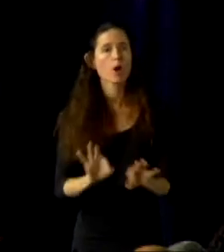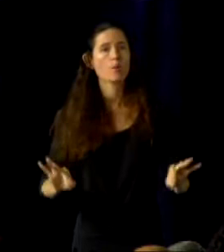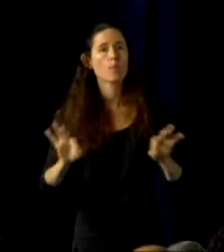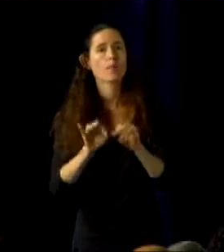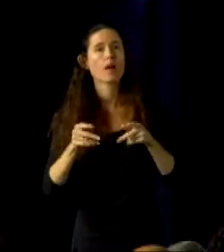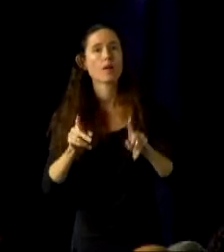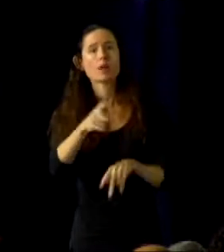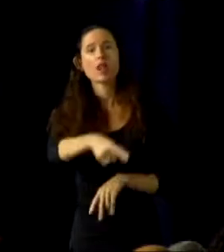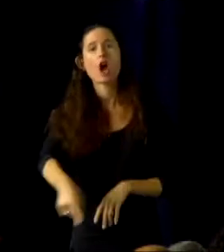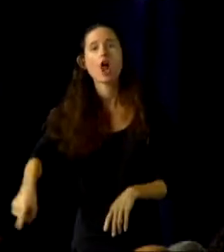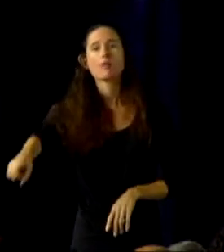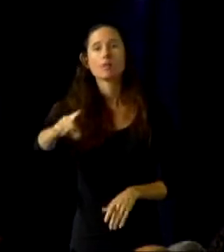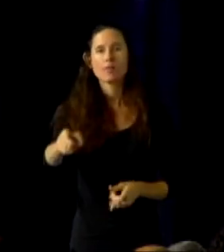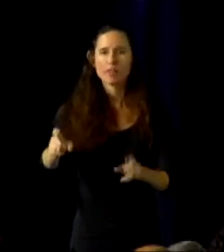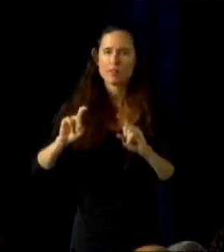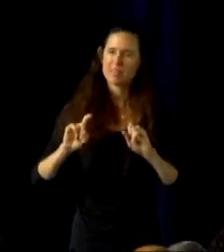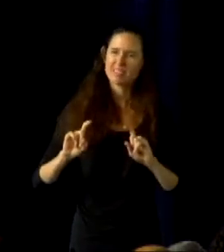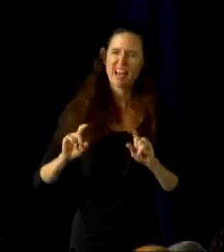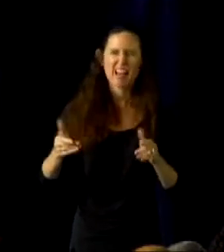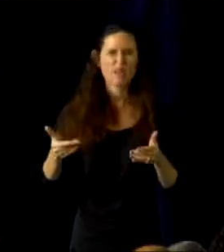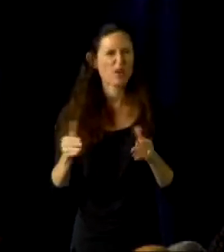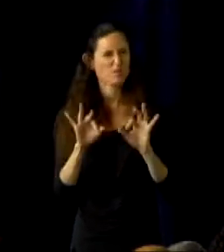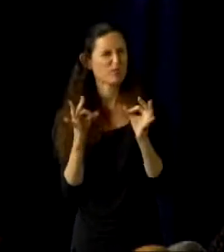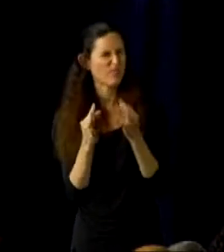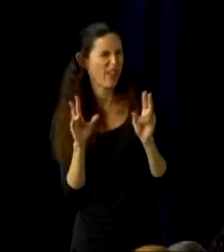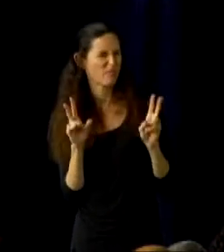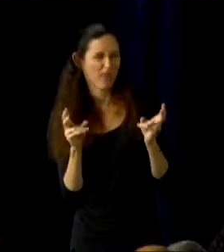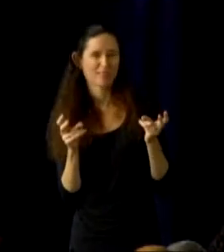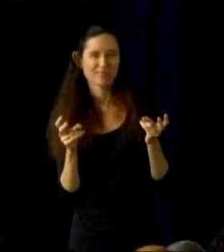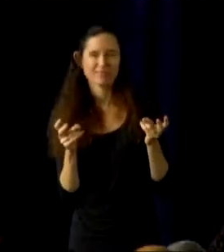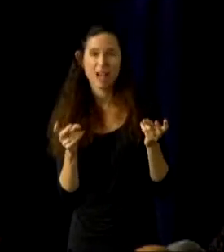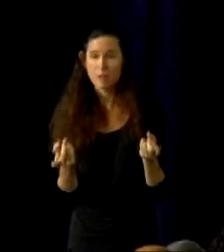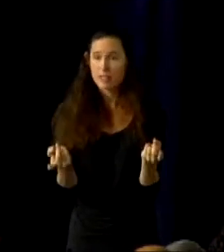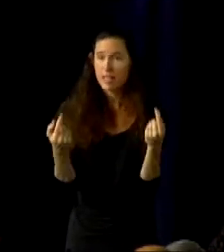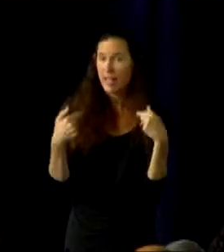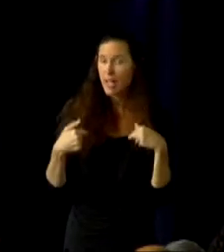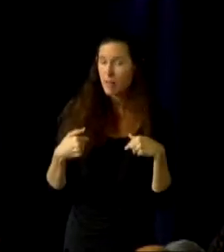given me in welcoming me to the family, so to speak. And as I came in, I told